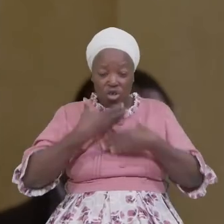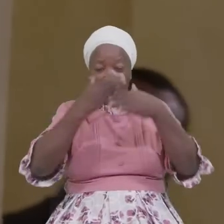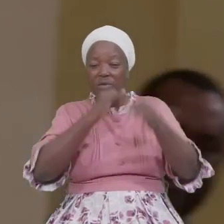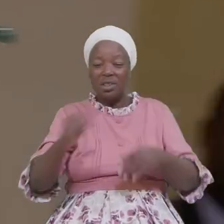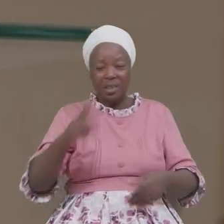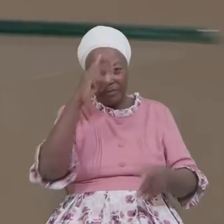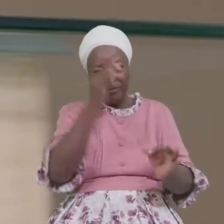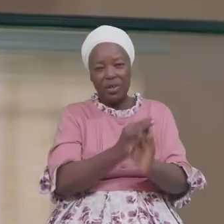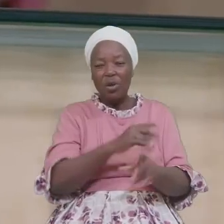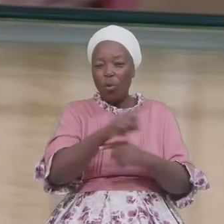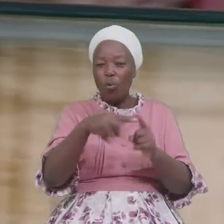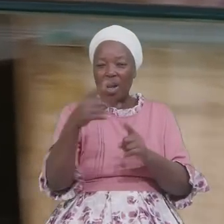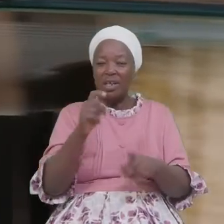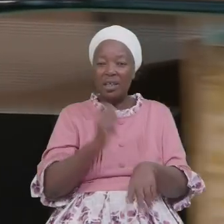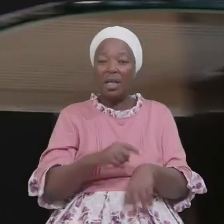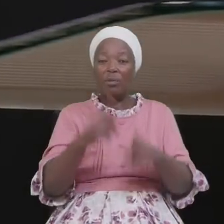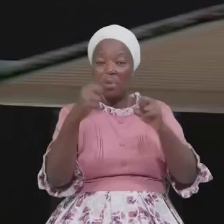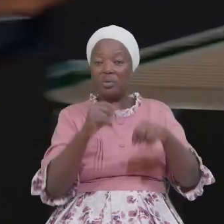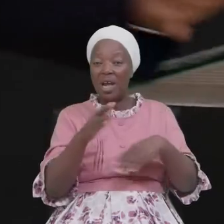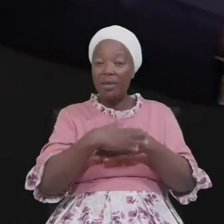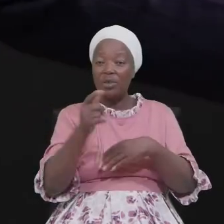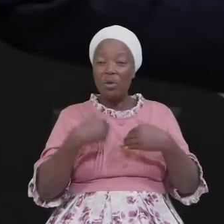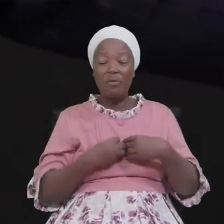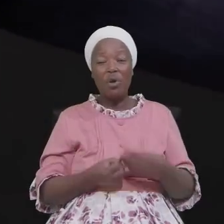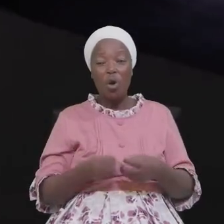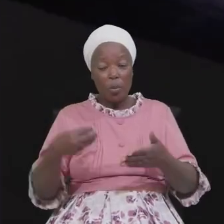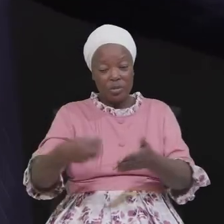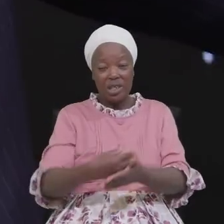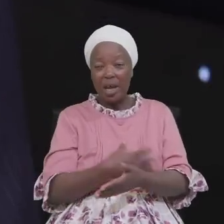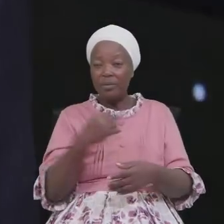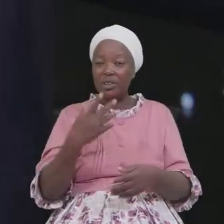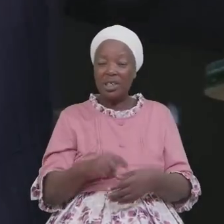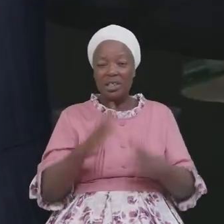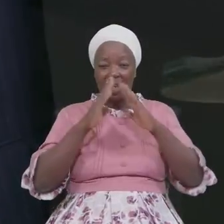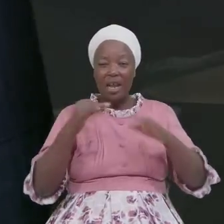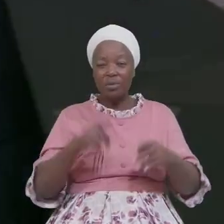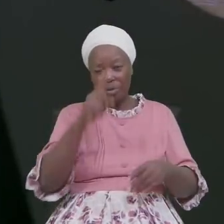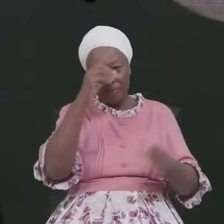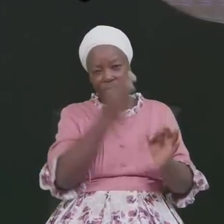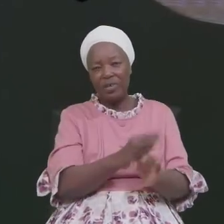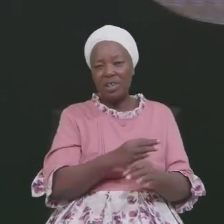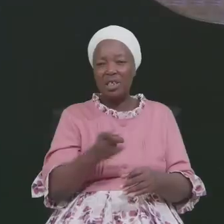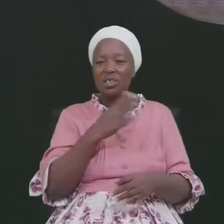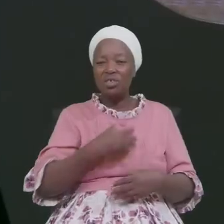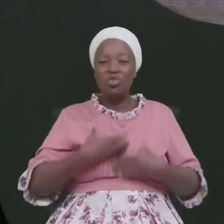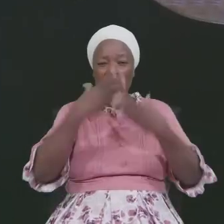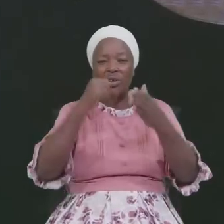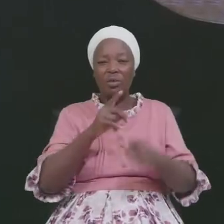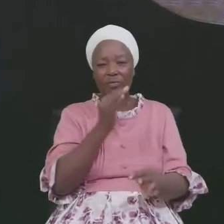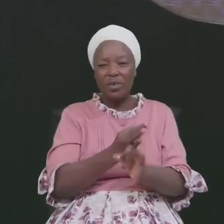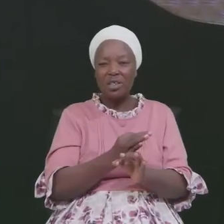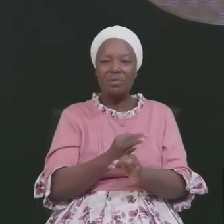the time comes, after you have observed the silence of faith, that the shout of faith will